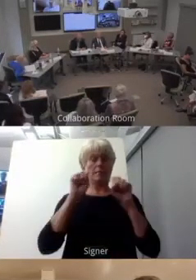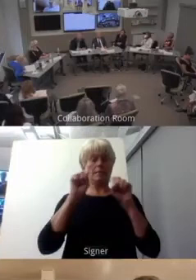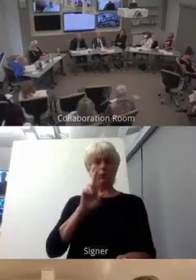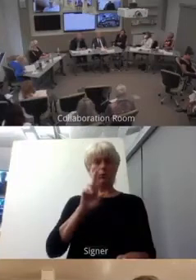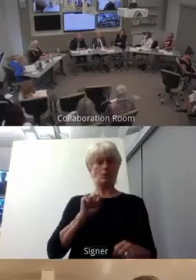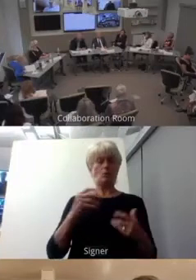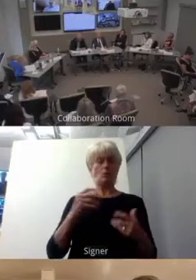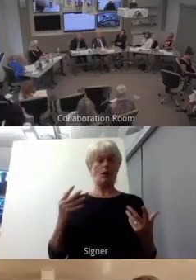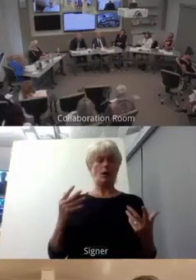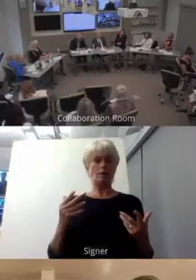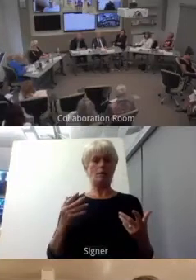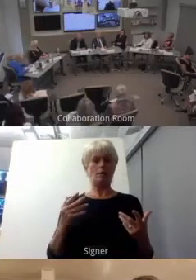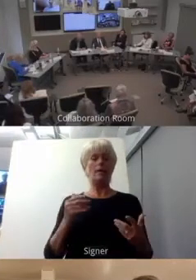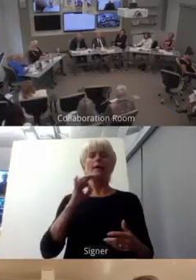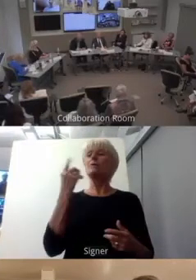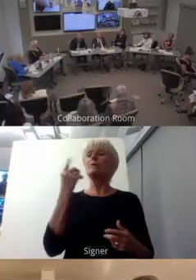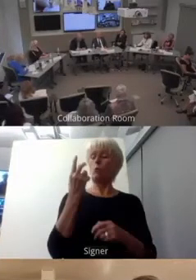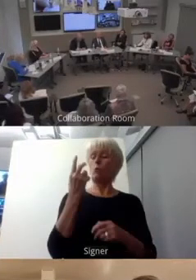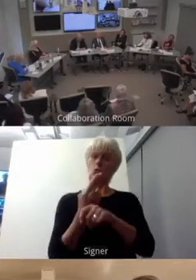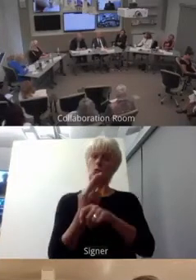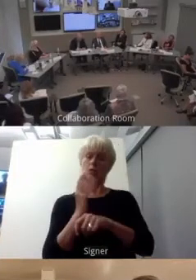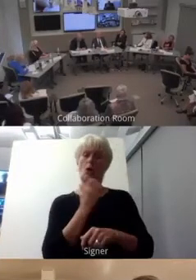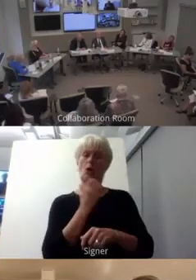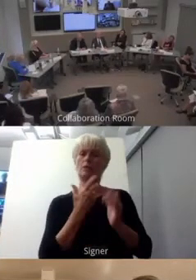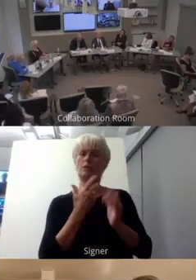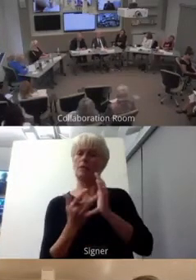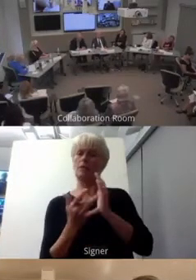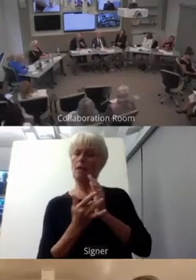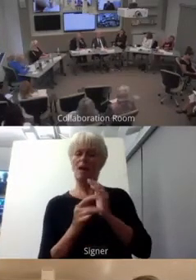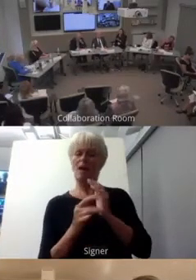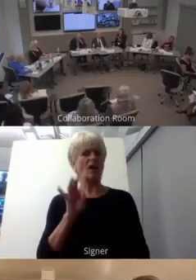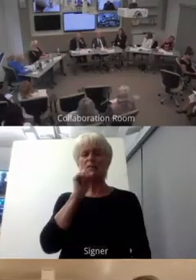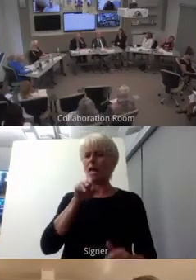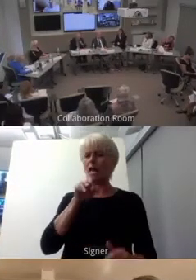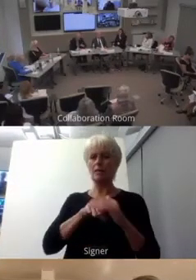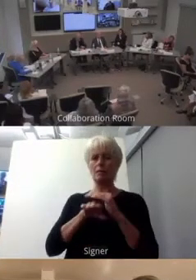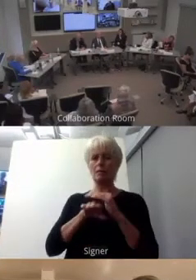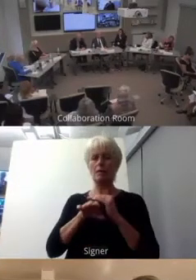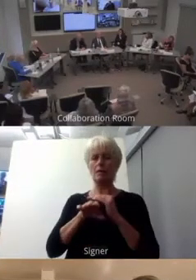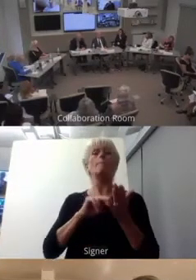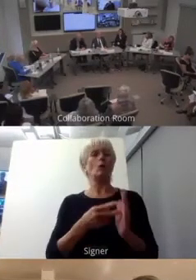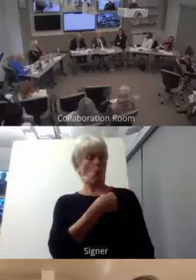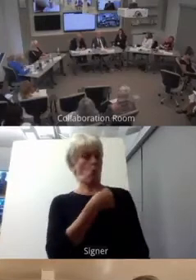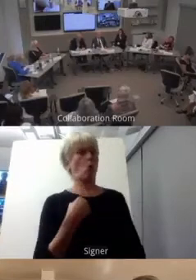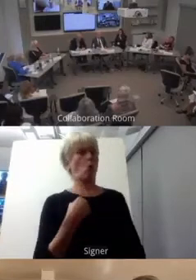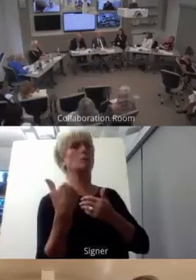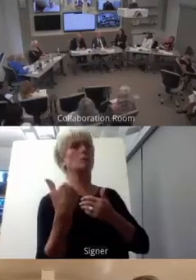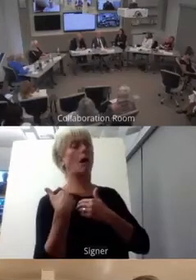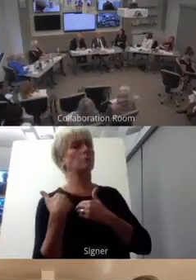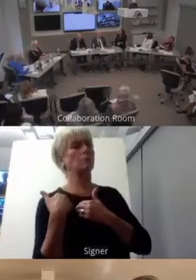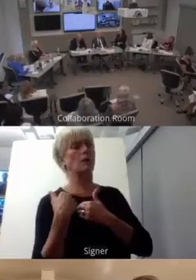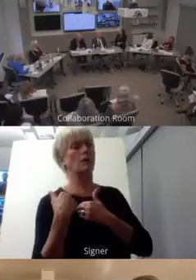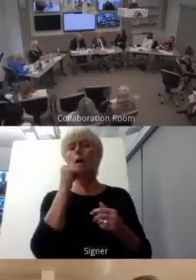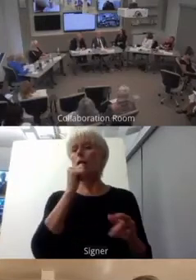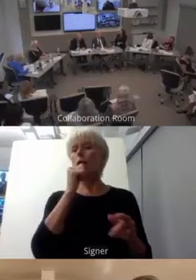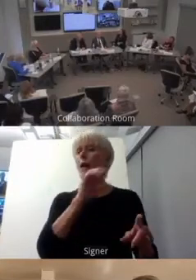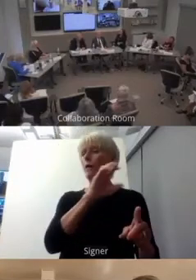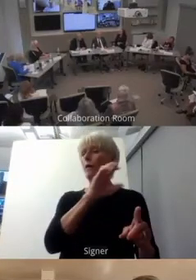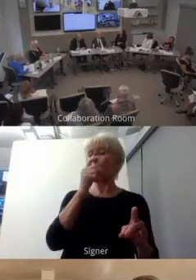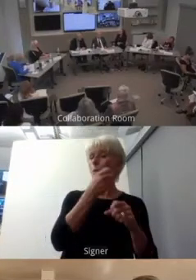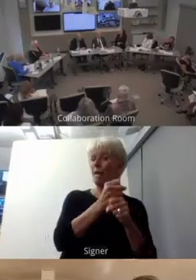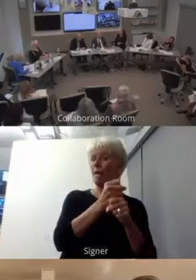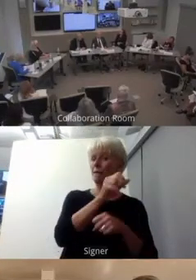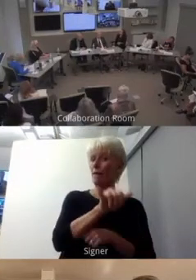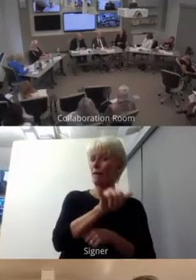it inaccessible to them, we're responsible, not the people who manufacture it. And to me, that's actually a huge, huge flaw